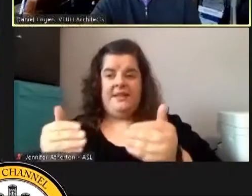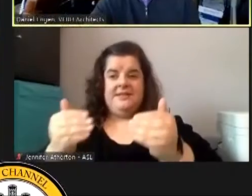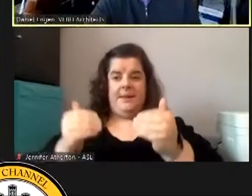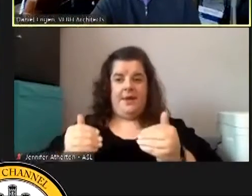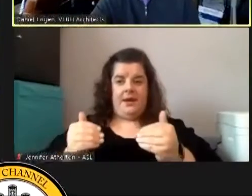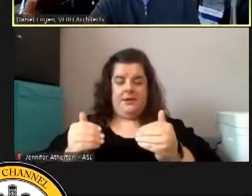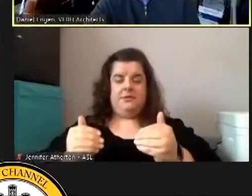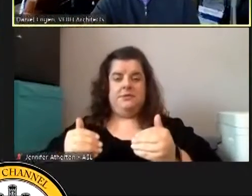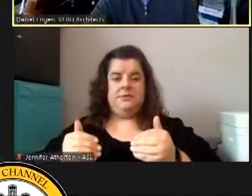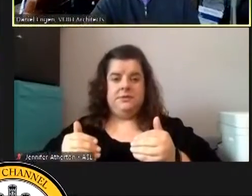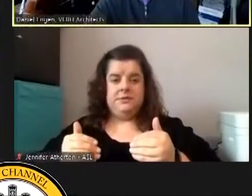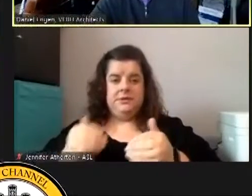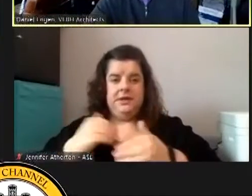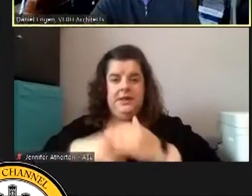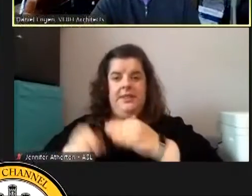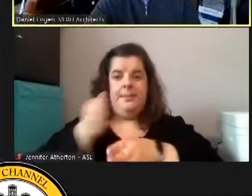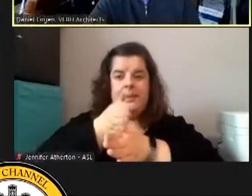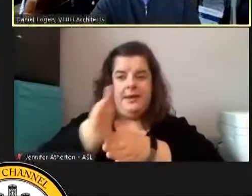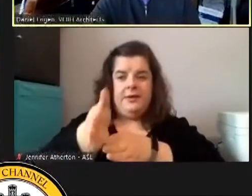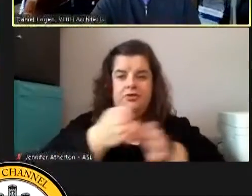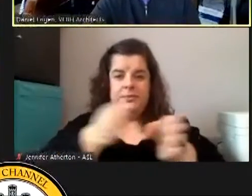in the master plan.